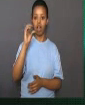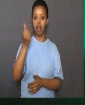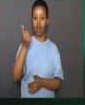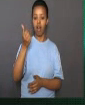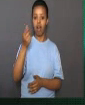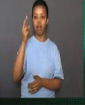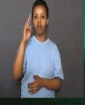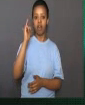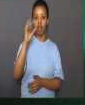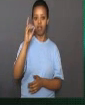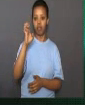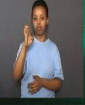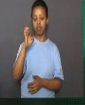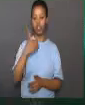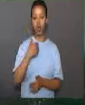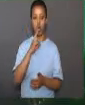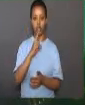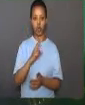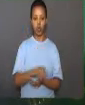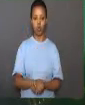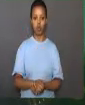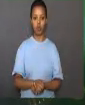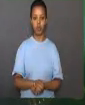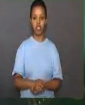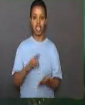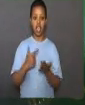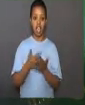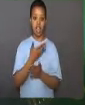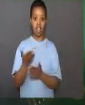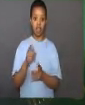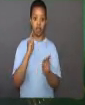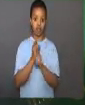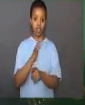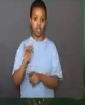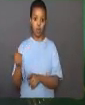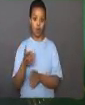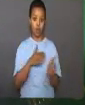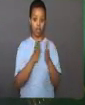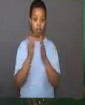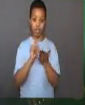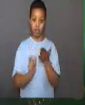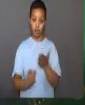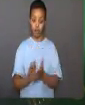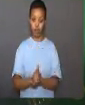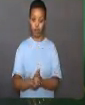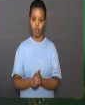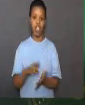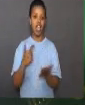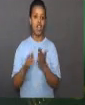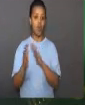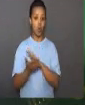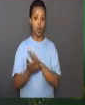form polysaccharides. Did you write down a similar answer? If